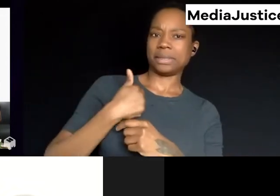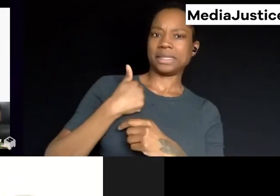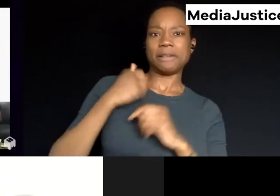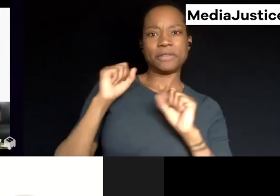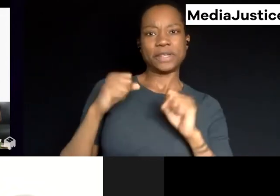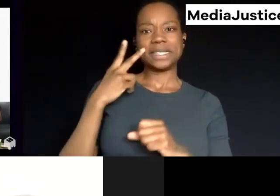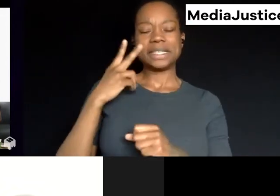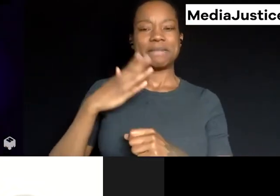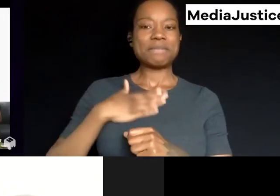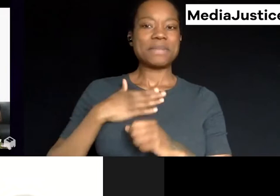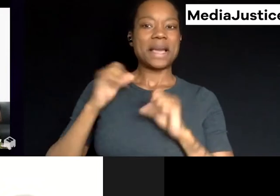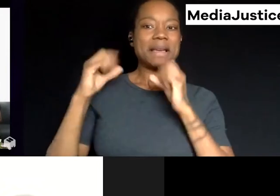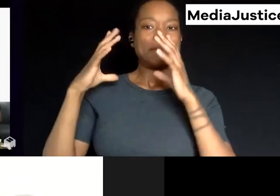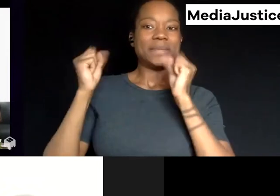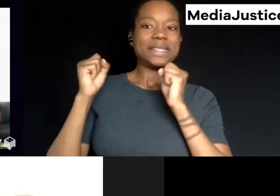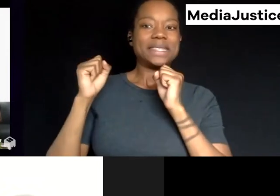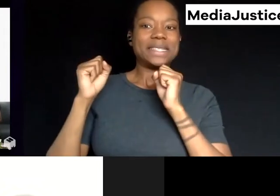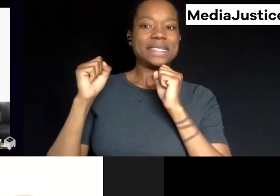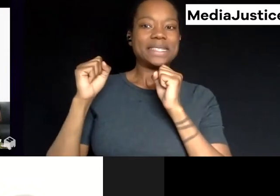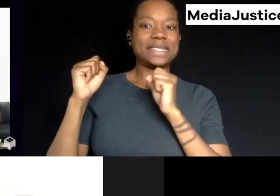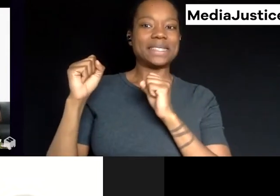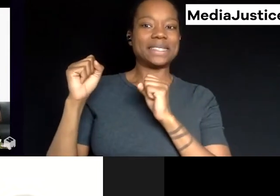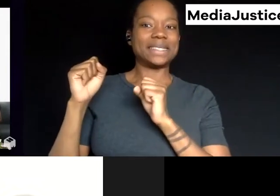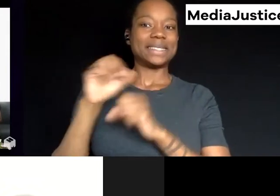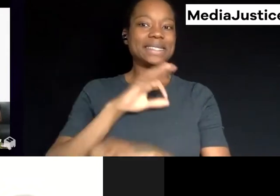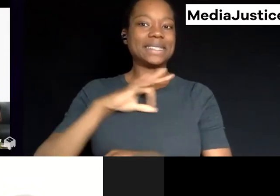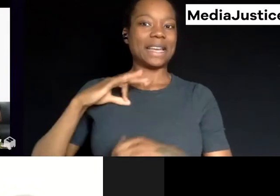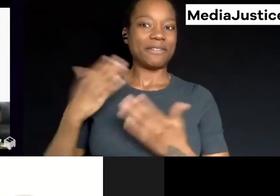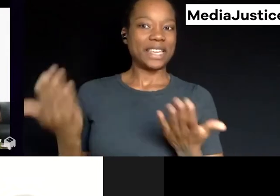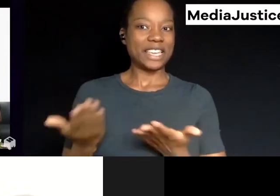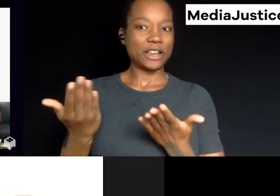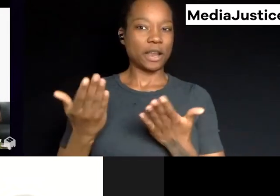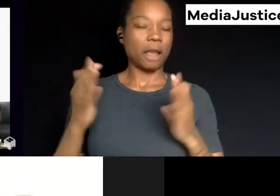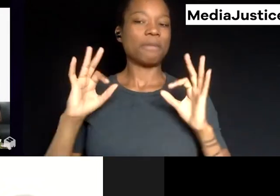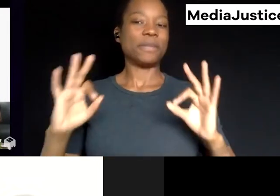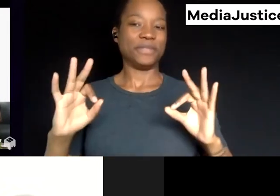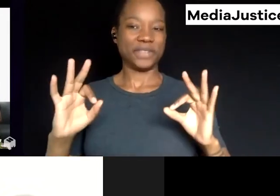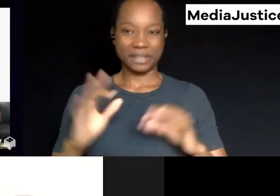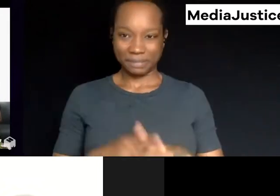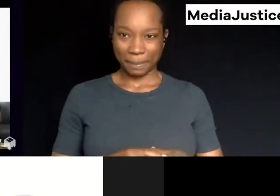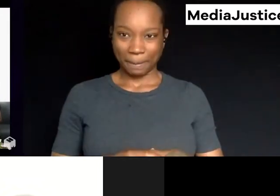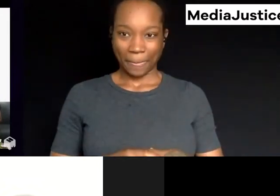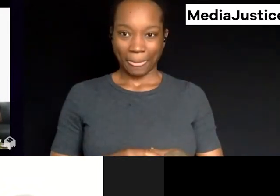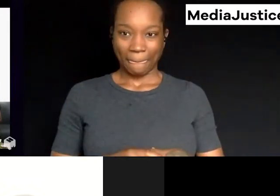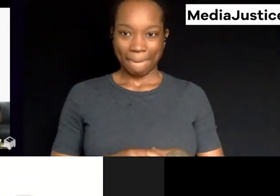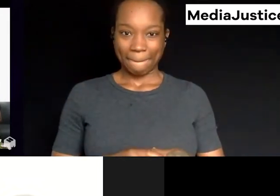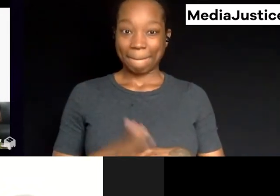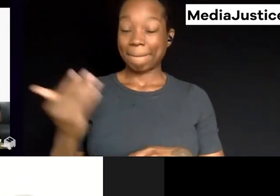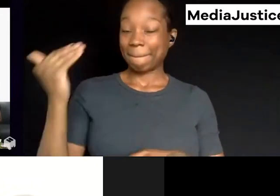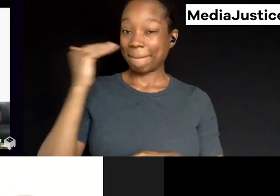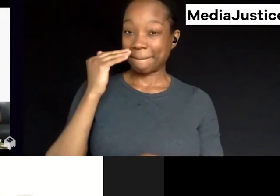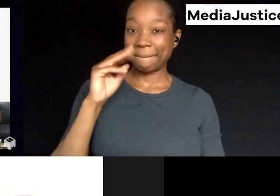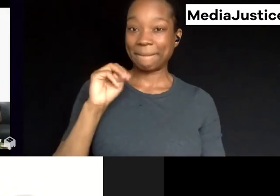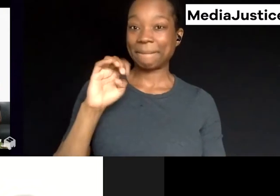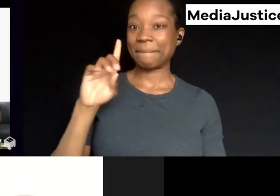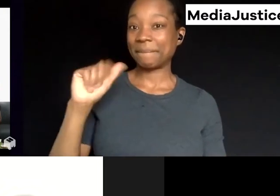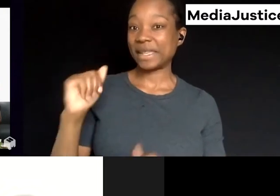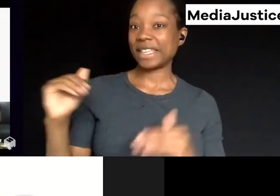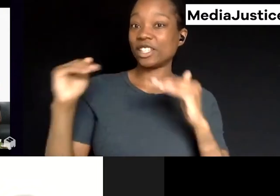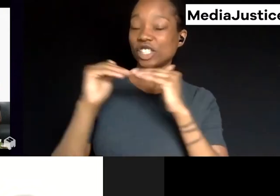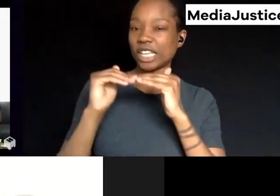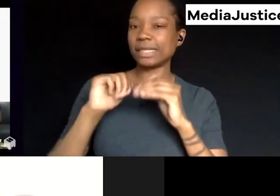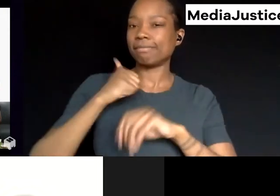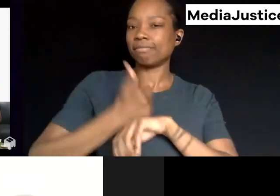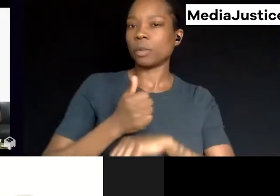here. Let me see. There we go. So, you know, Media Justice is Oakland-based,